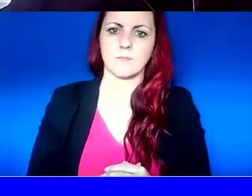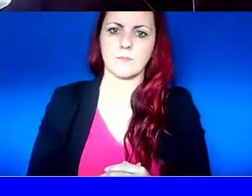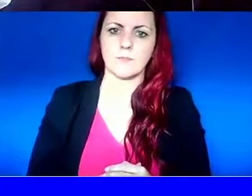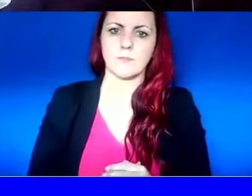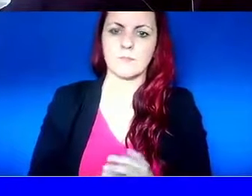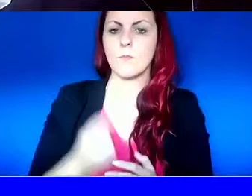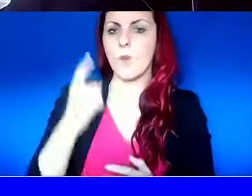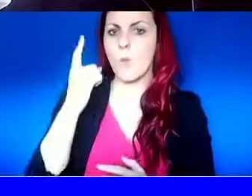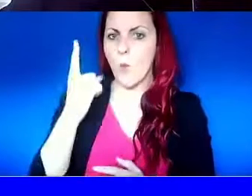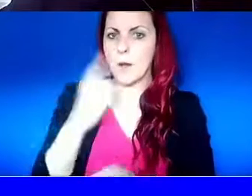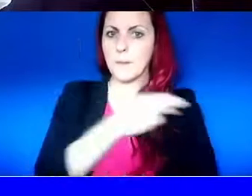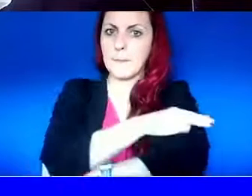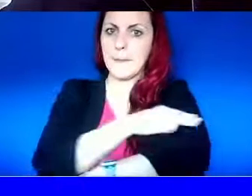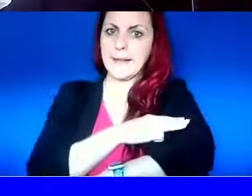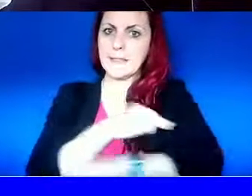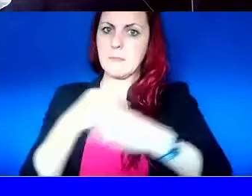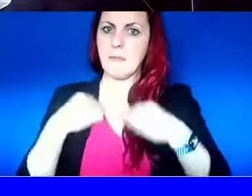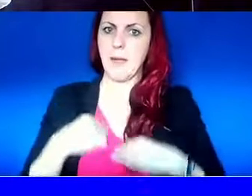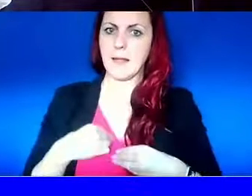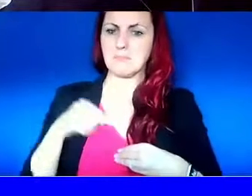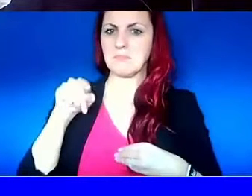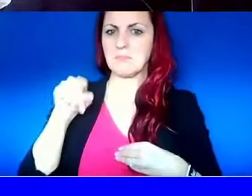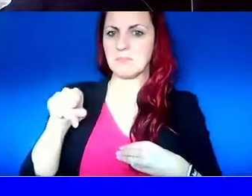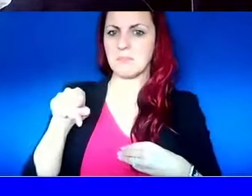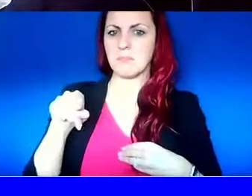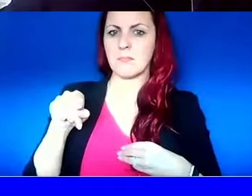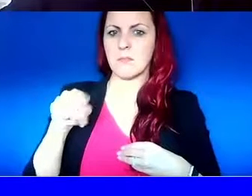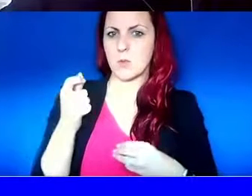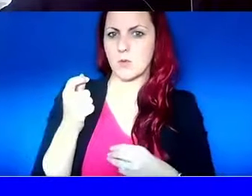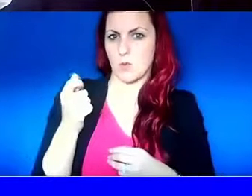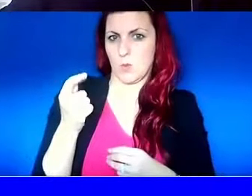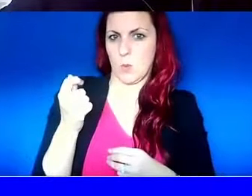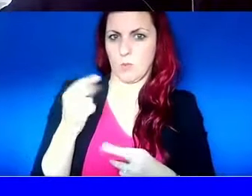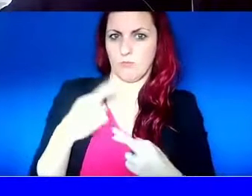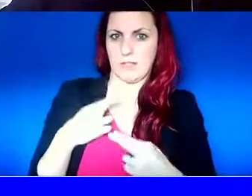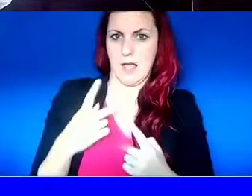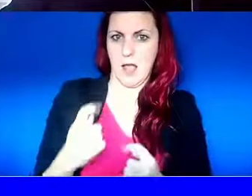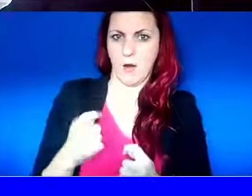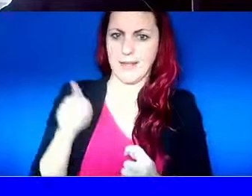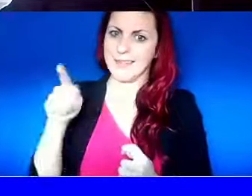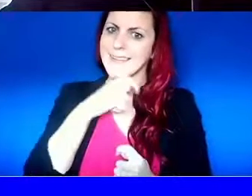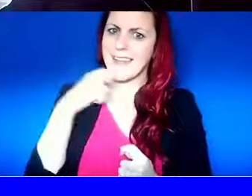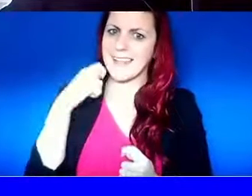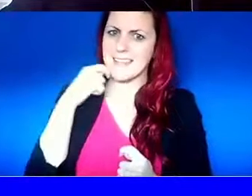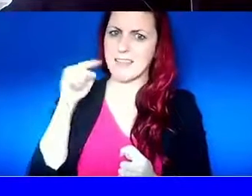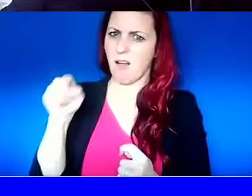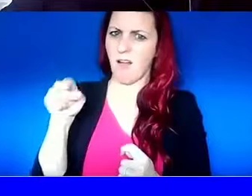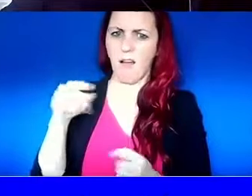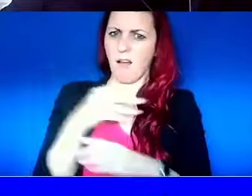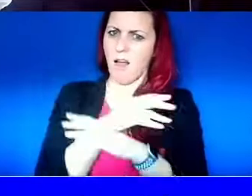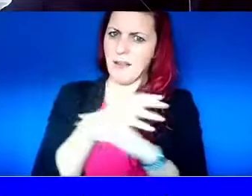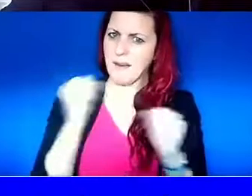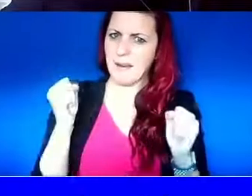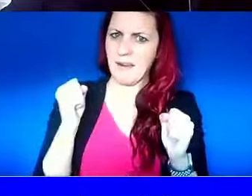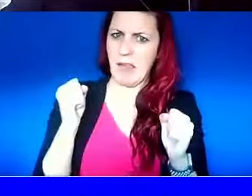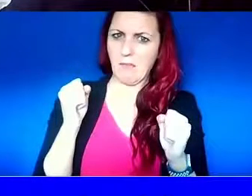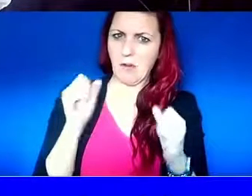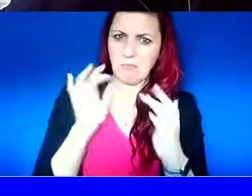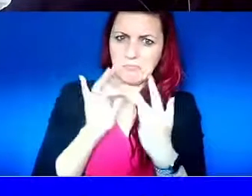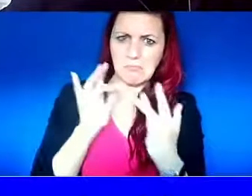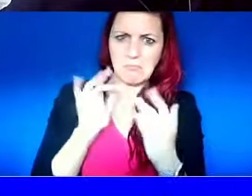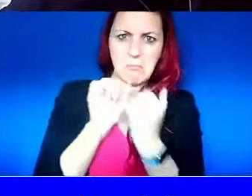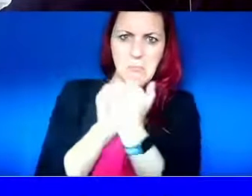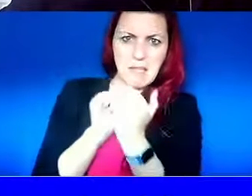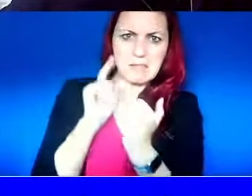One police officer who was also about to retire also spoke of the fact that they had never had any contact with a